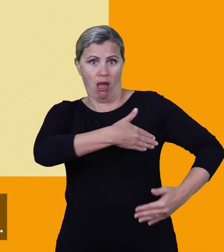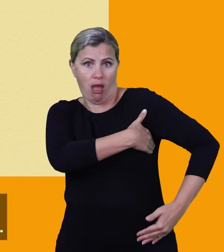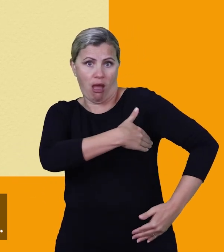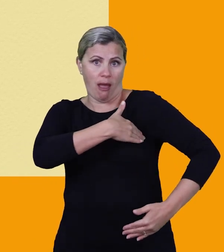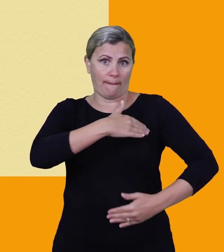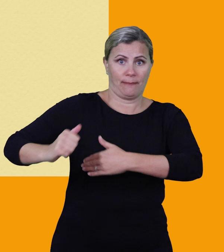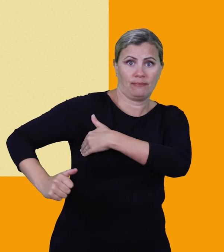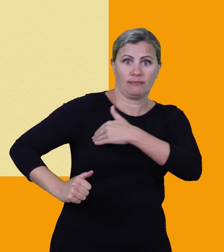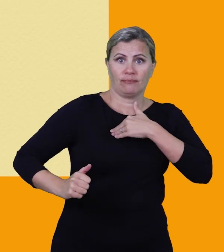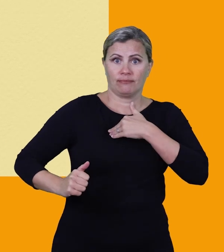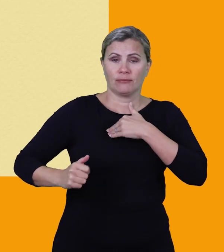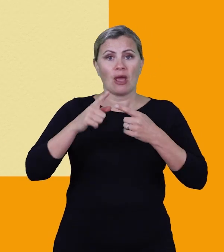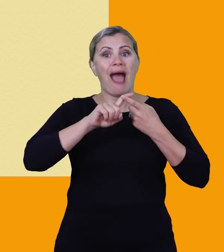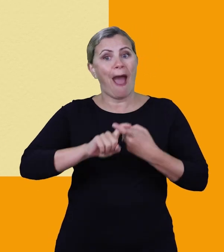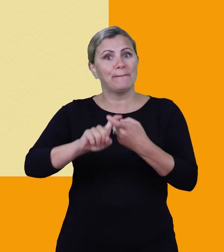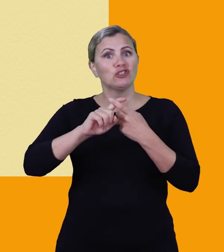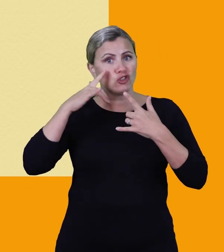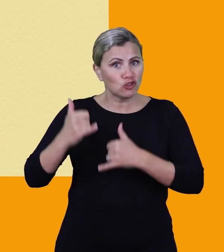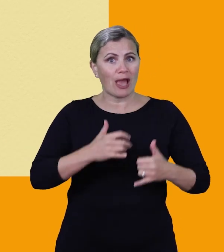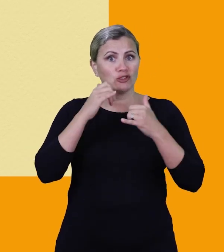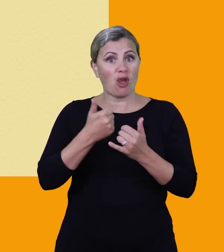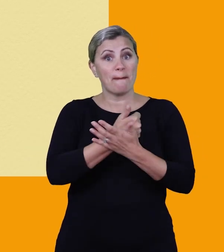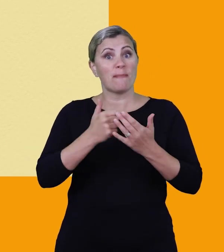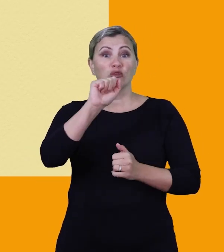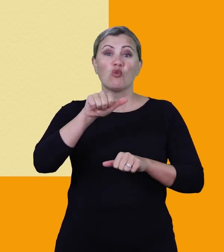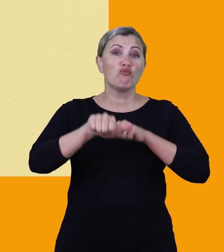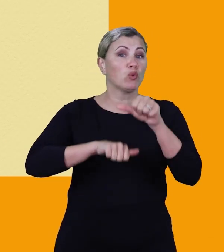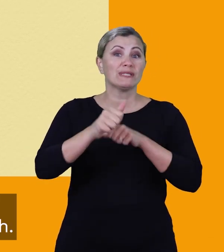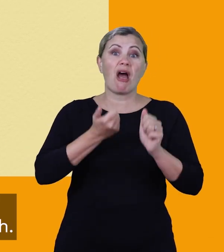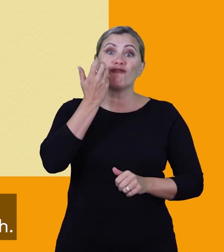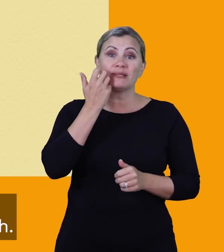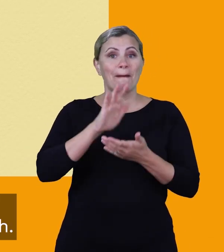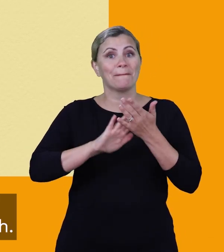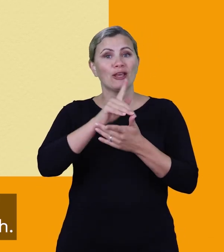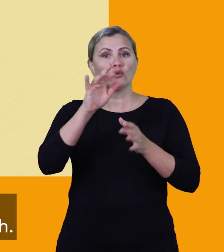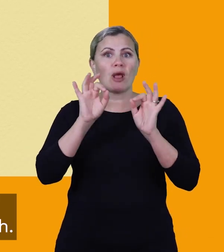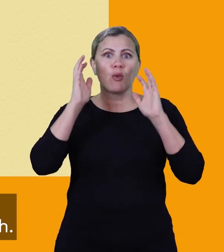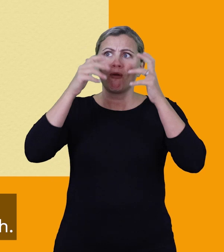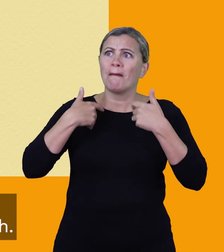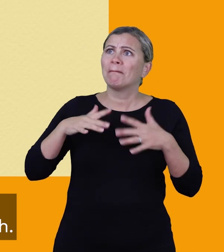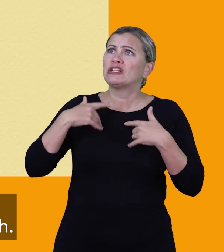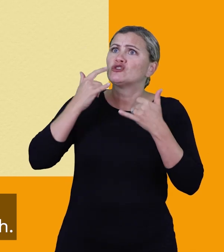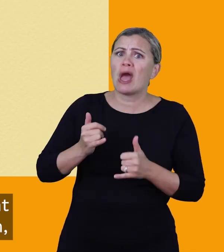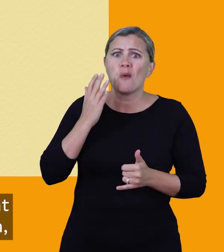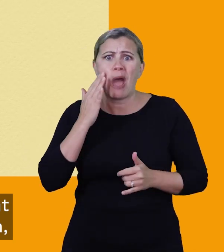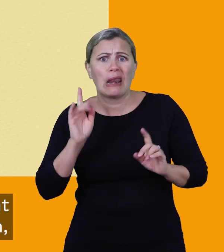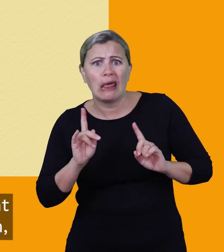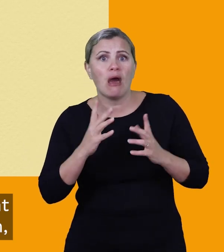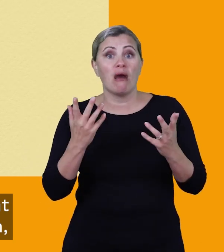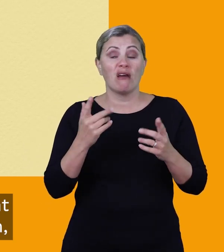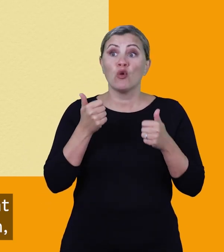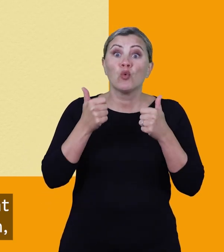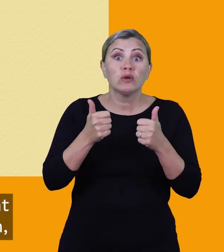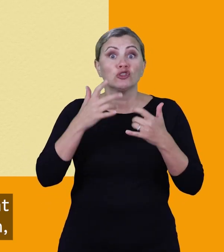collarbone. If you get into the habit of checking them as part of your usual routine, you won't need to worry about whether you're doing it often enough. A good